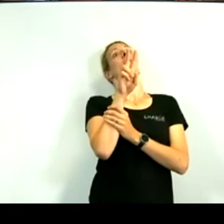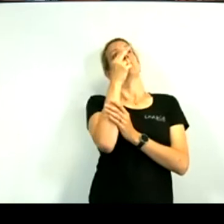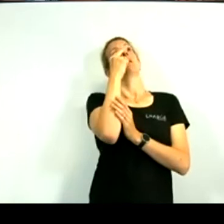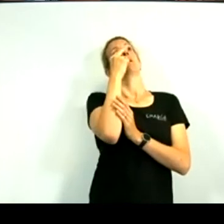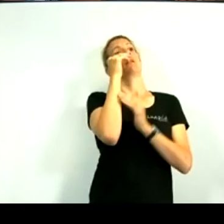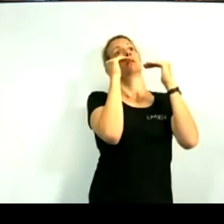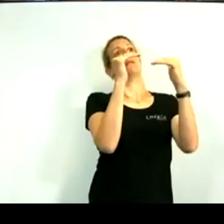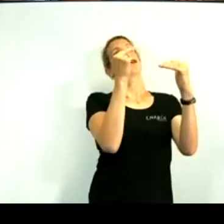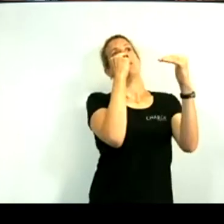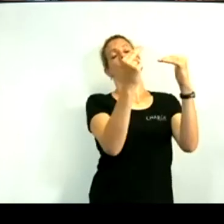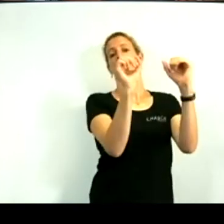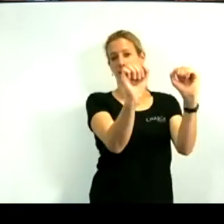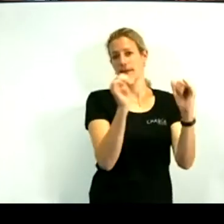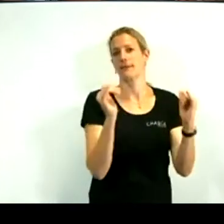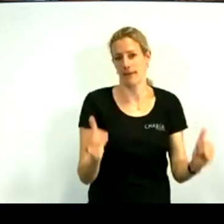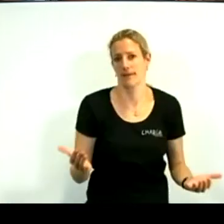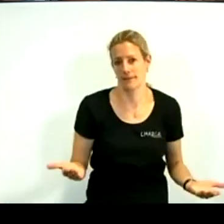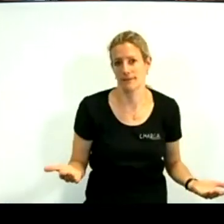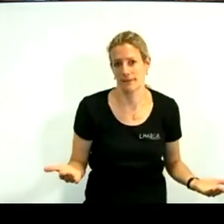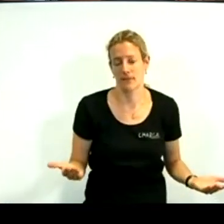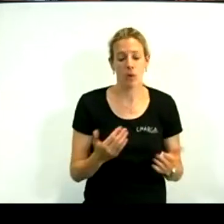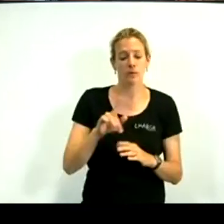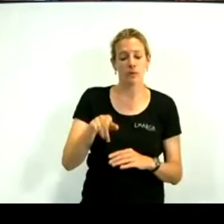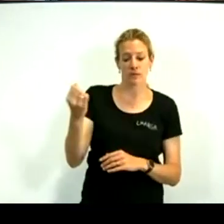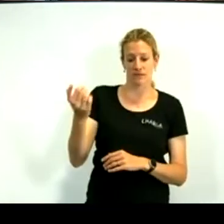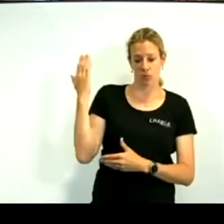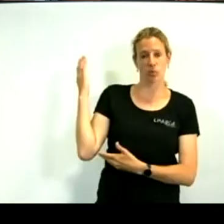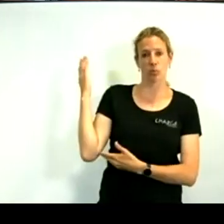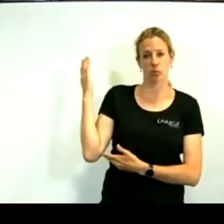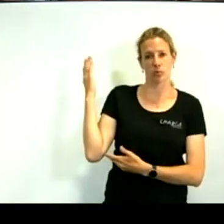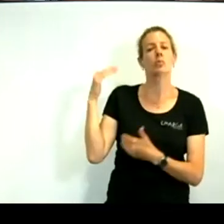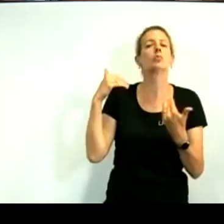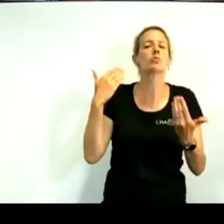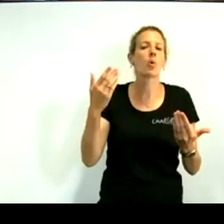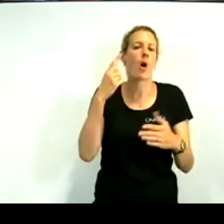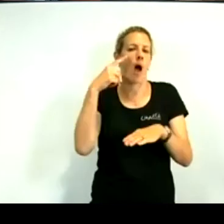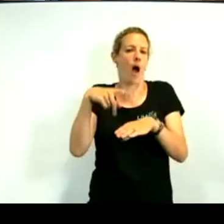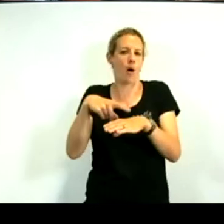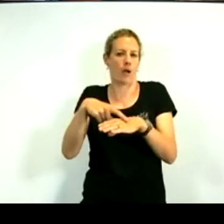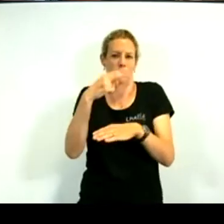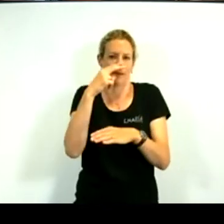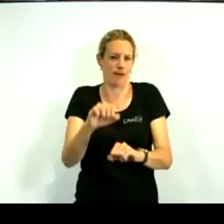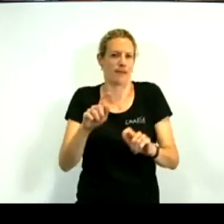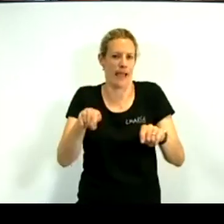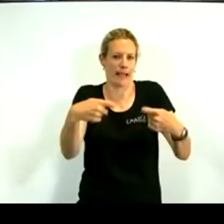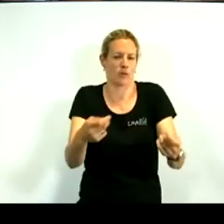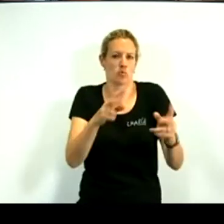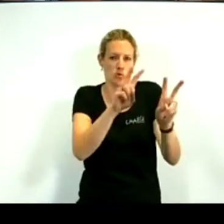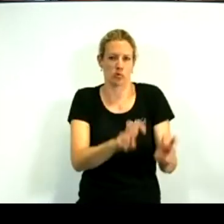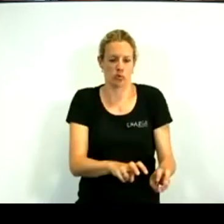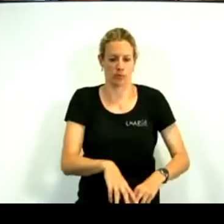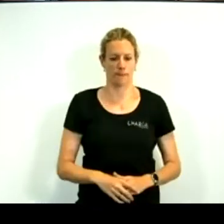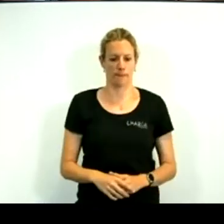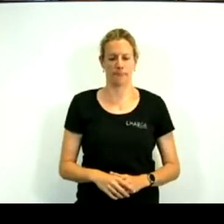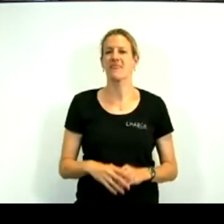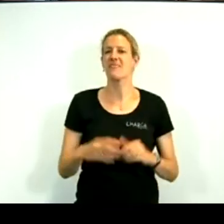shows what the ophthalmologist sees when he looks in the eye. That light, the large light area, is